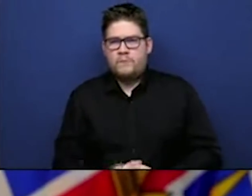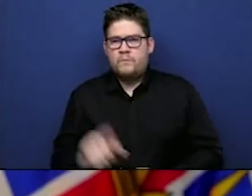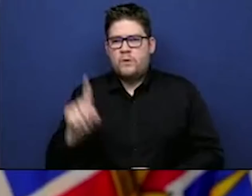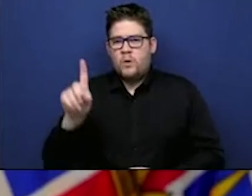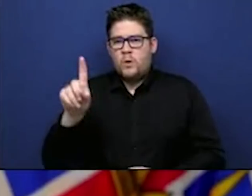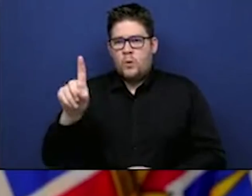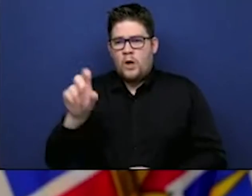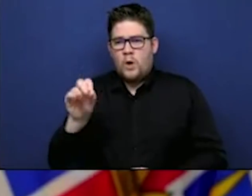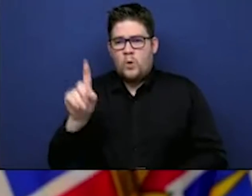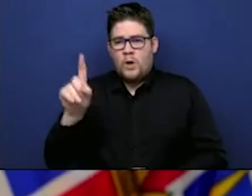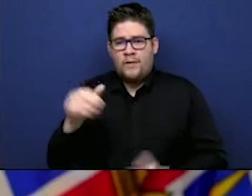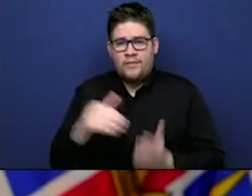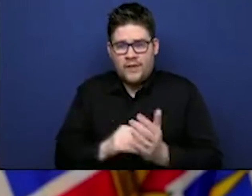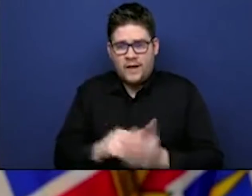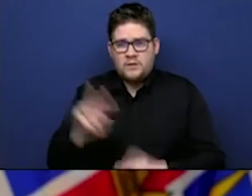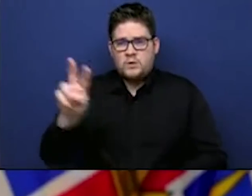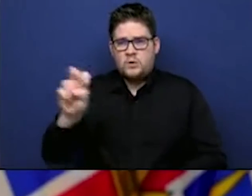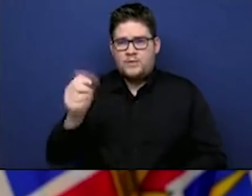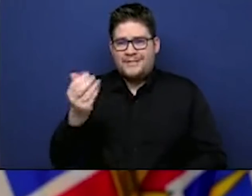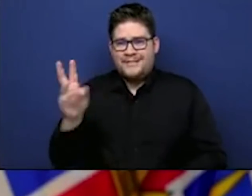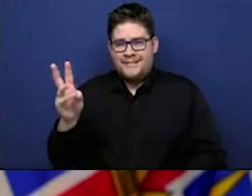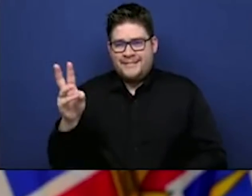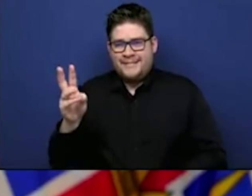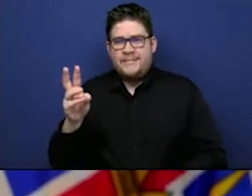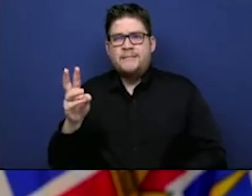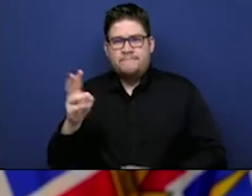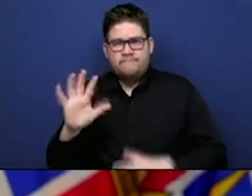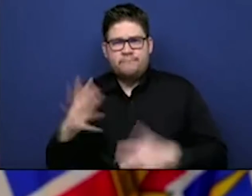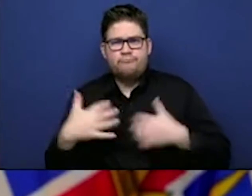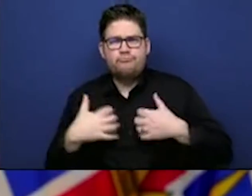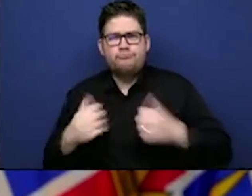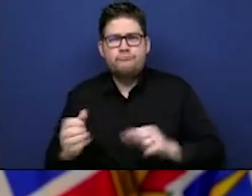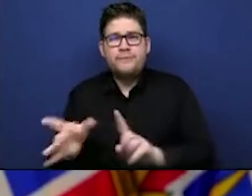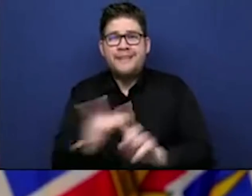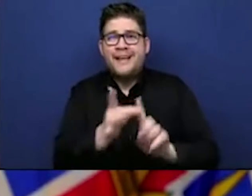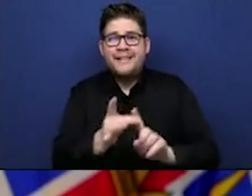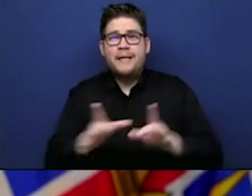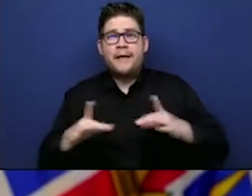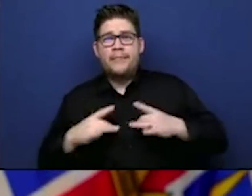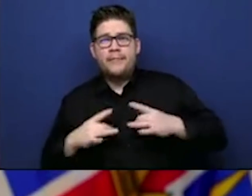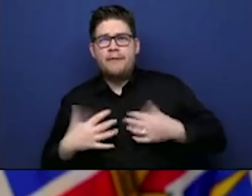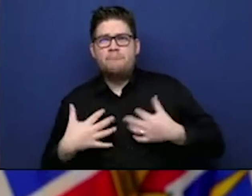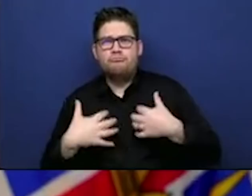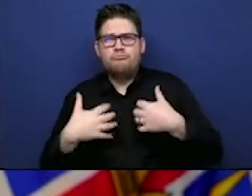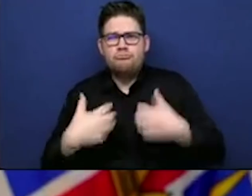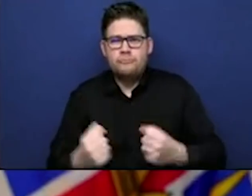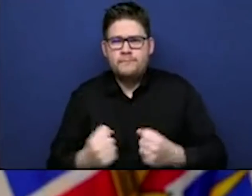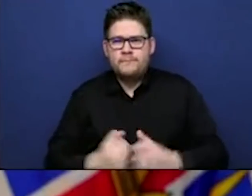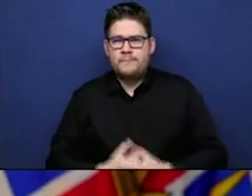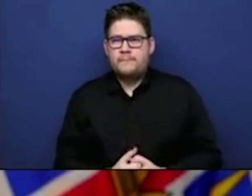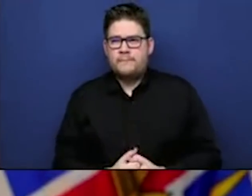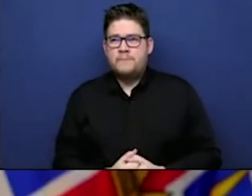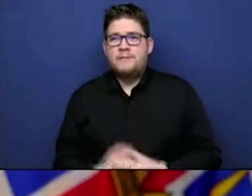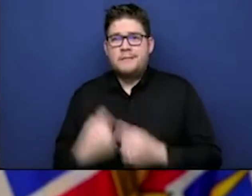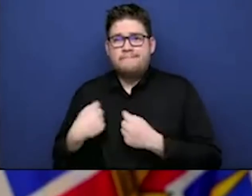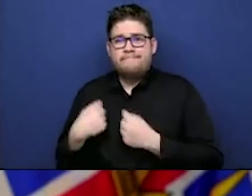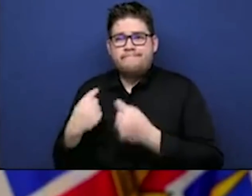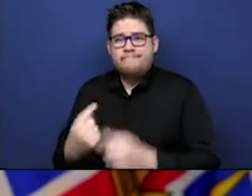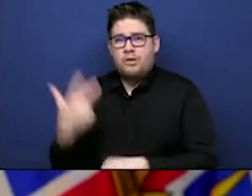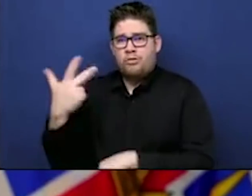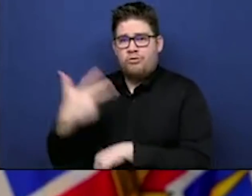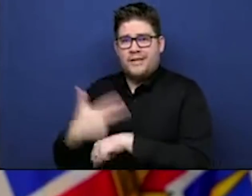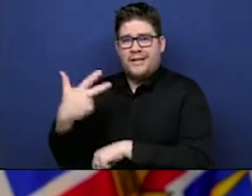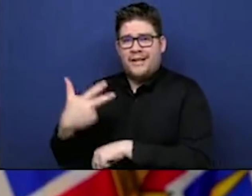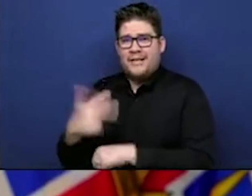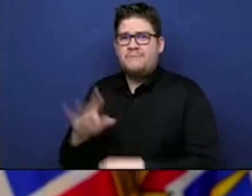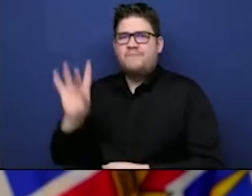from COVID-19, people who were in hospitals and primarily around the province, bringing the total